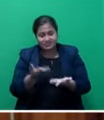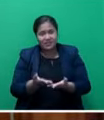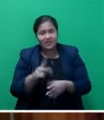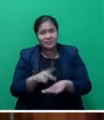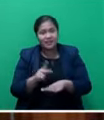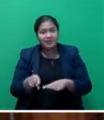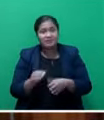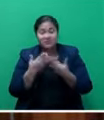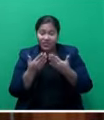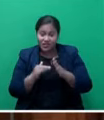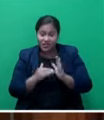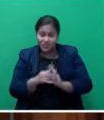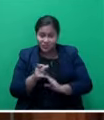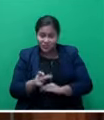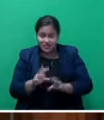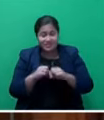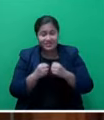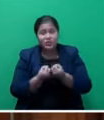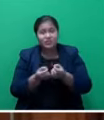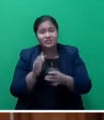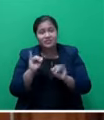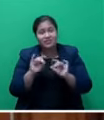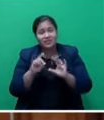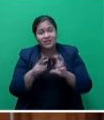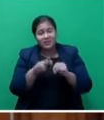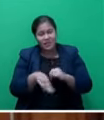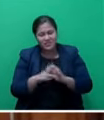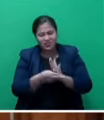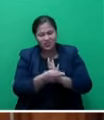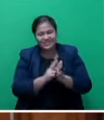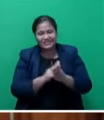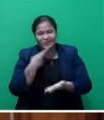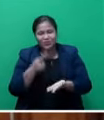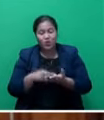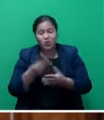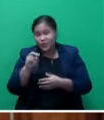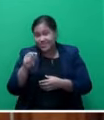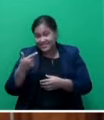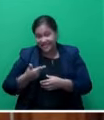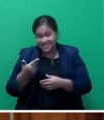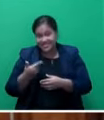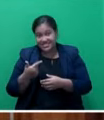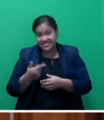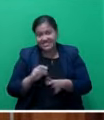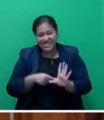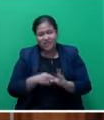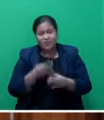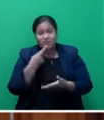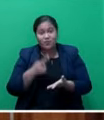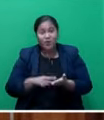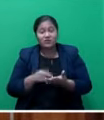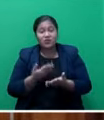I thank the Chairperson of the Social Committee and its members for their review report of the 2017 Annual Report of the